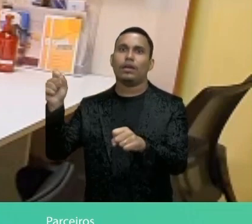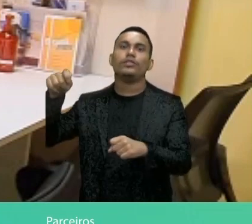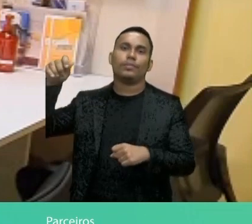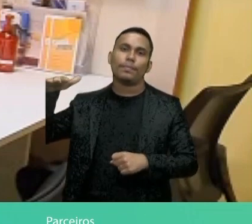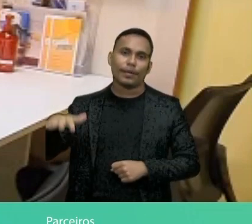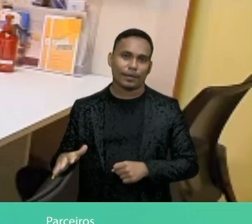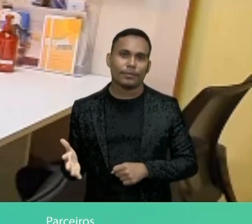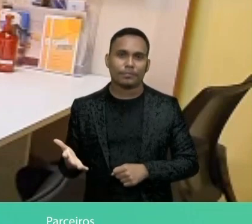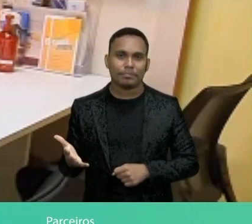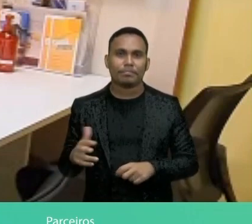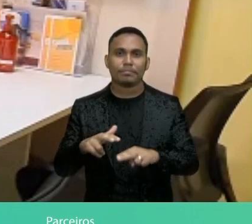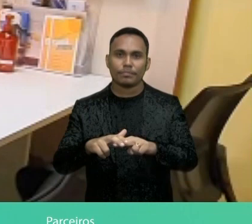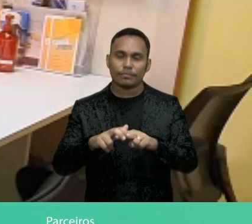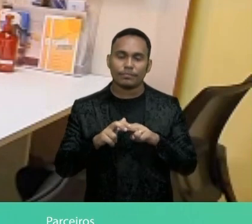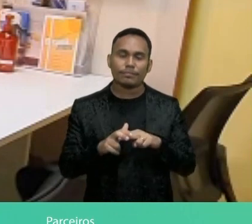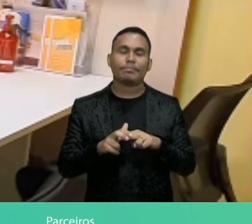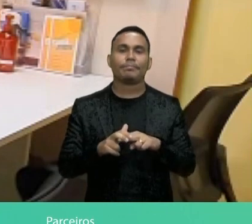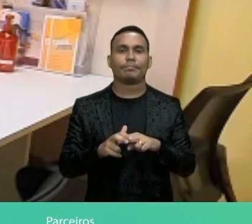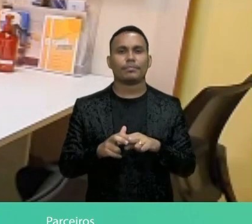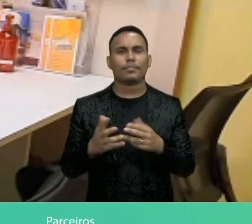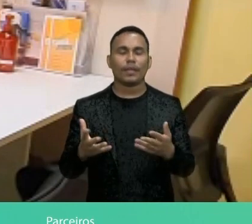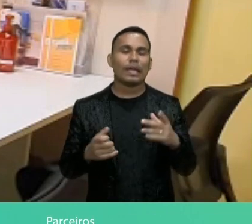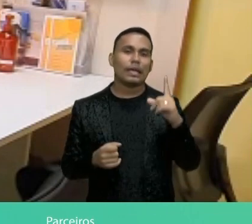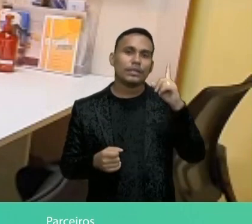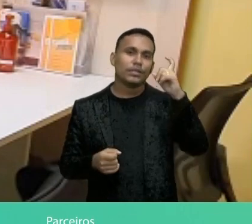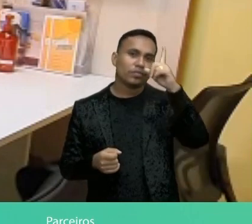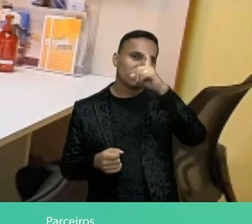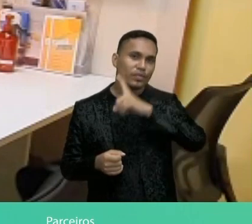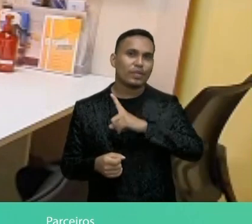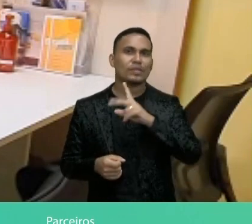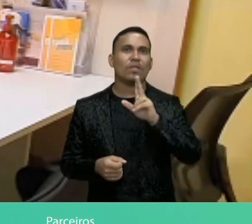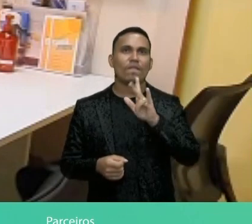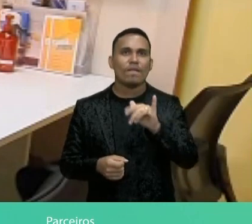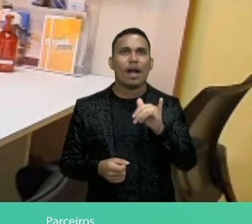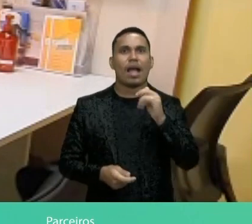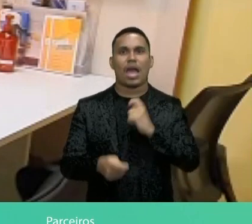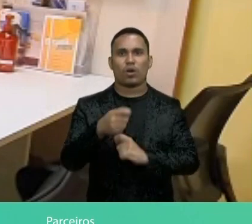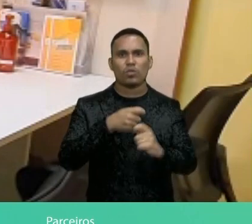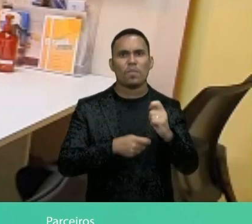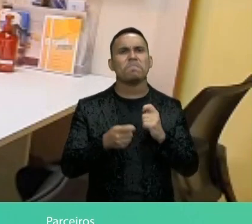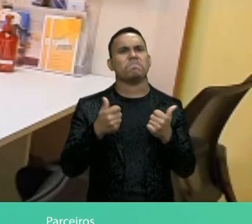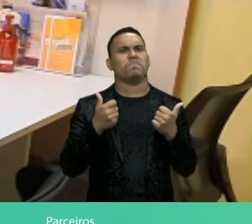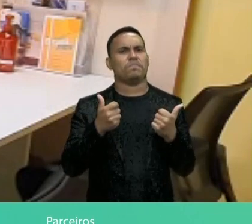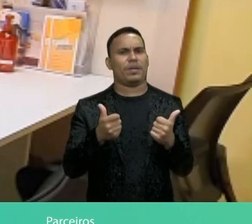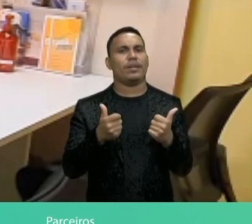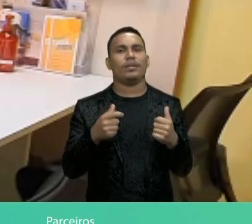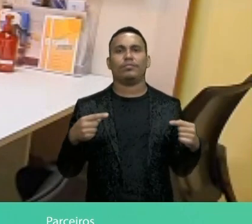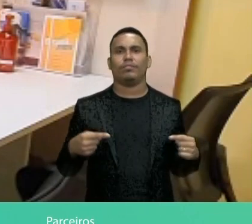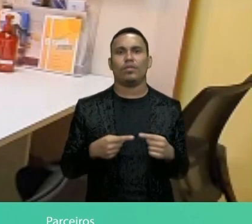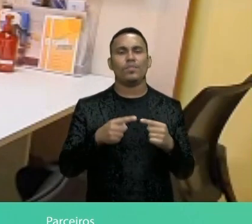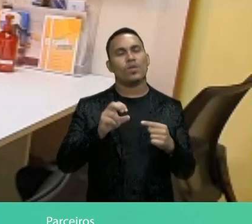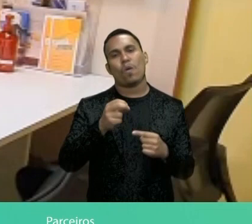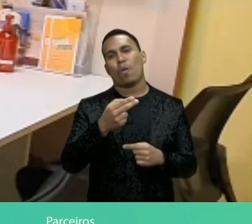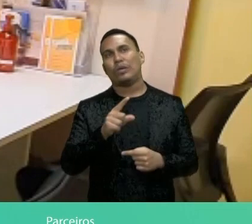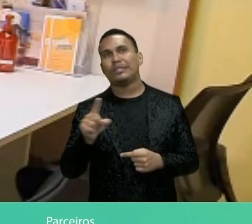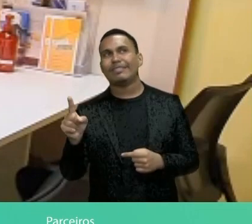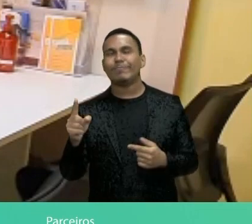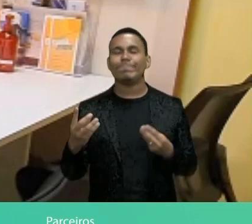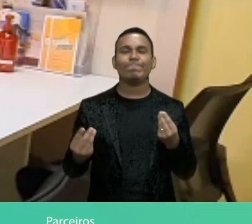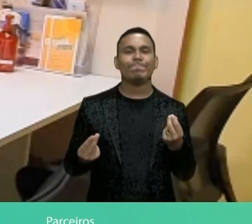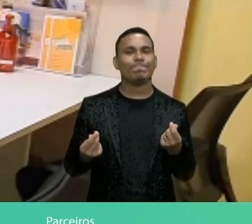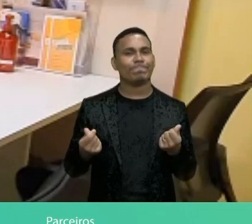industry or major consumer. So it's difficult to say if it'll be economically feasible or